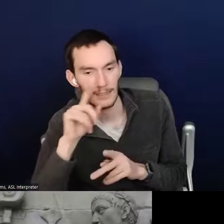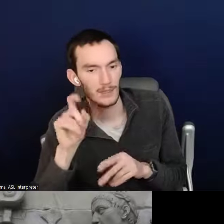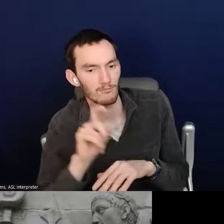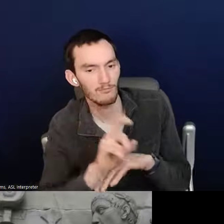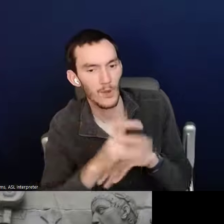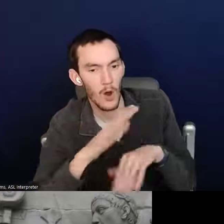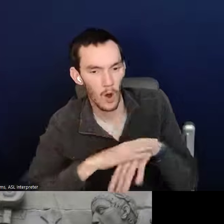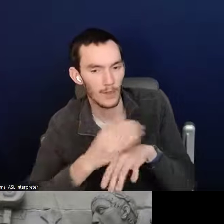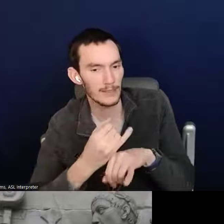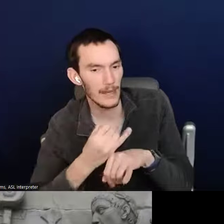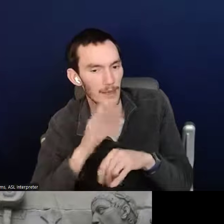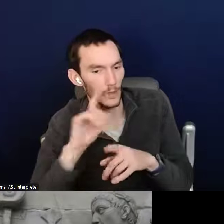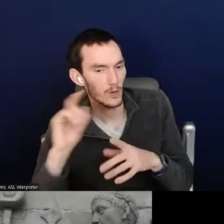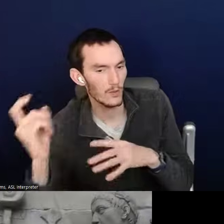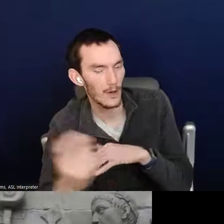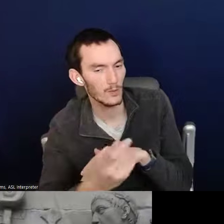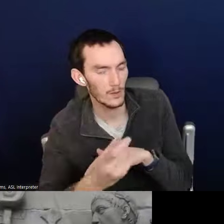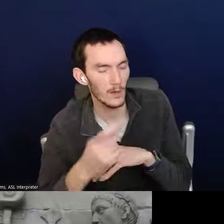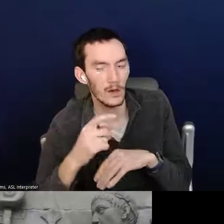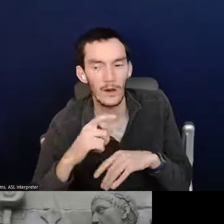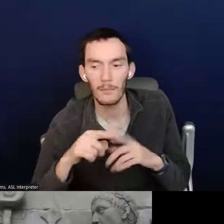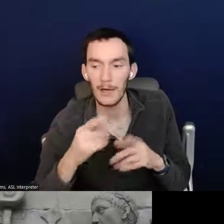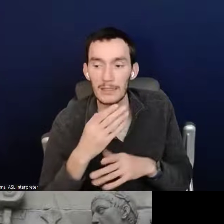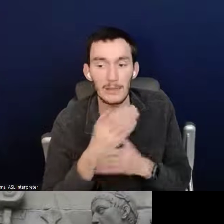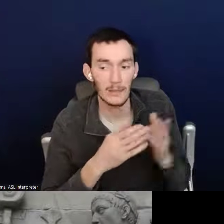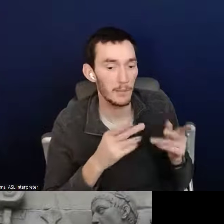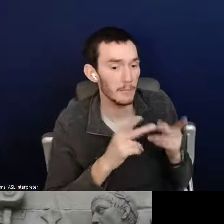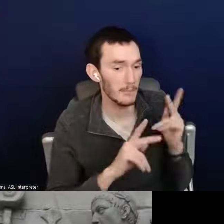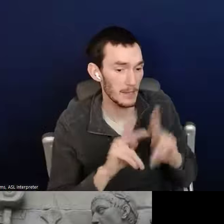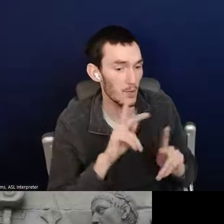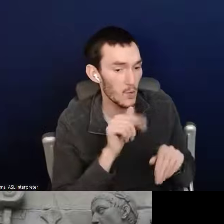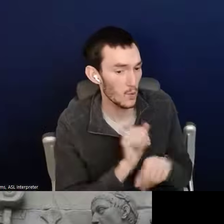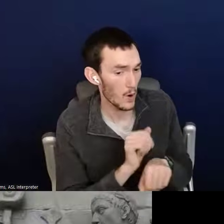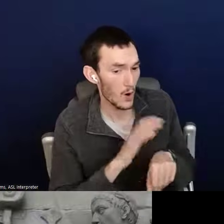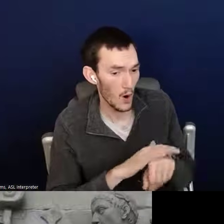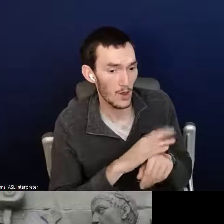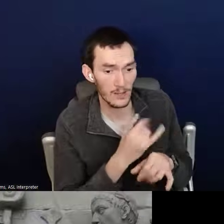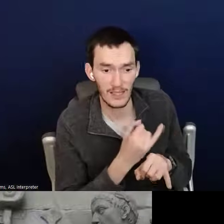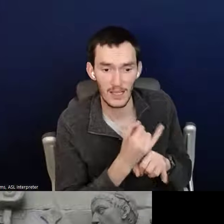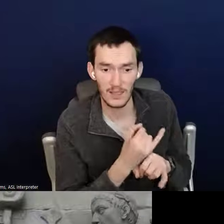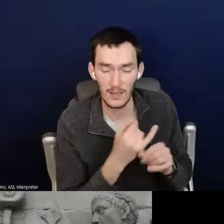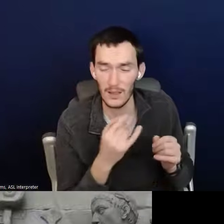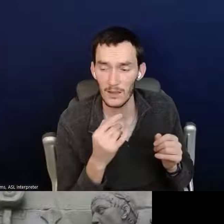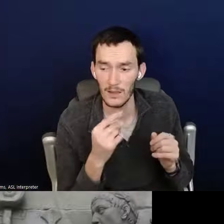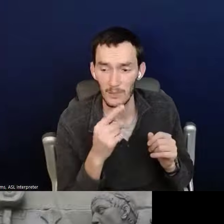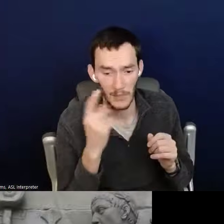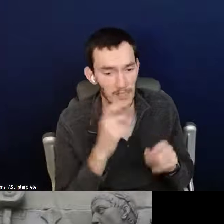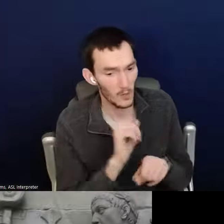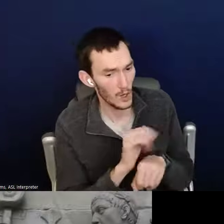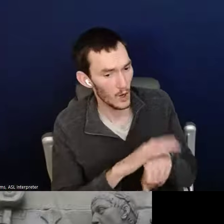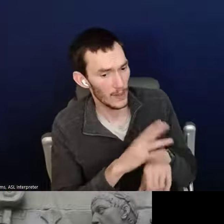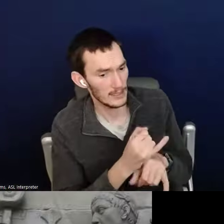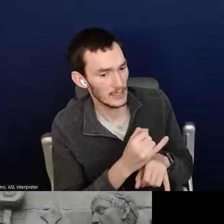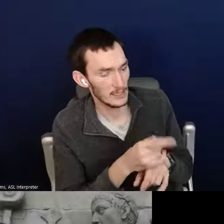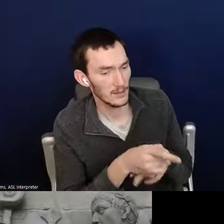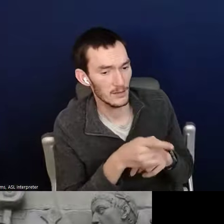They'd walk around the site. But then you have folks who are working on the site, right? And those are the people, because they were working on the site, they might have